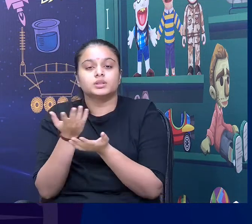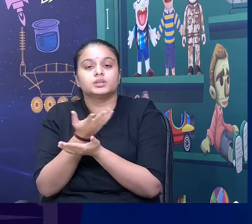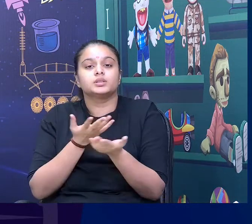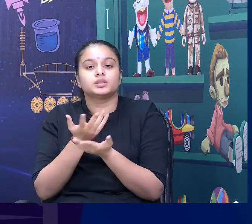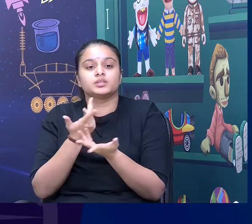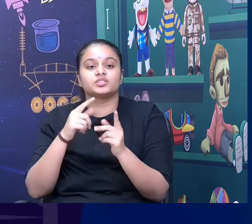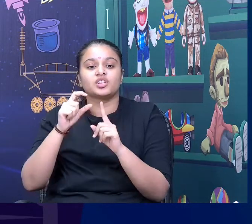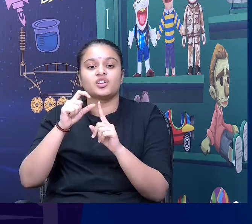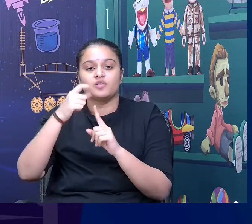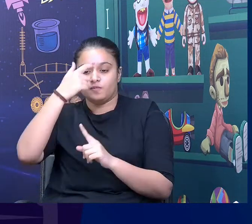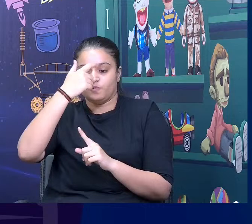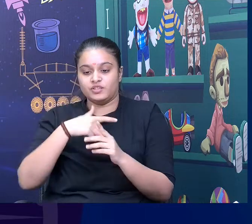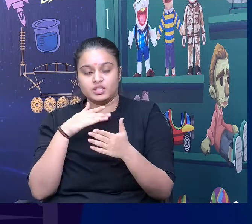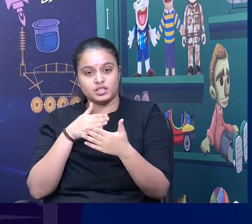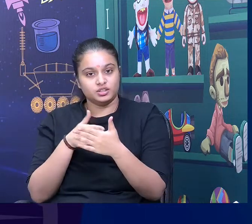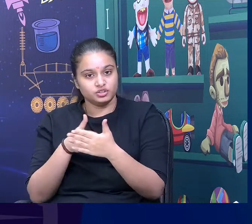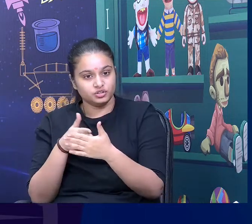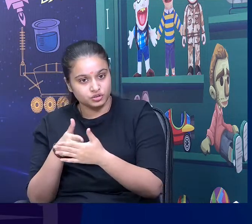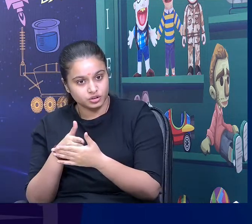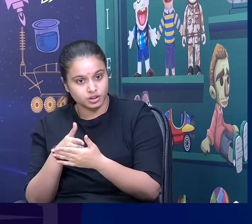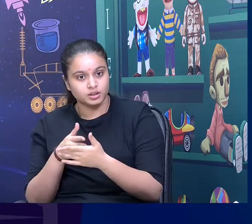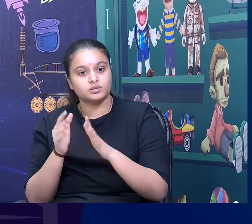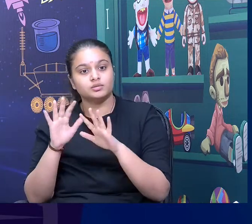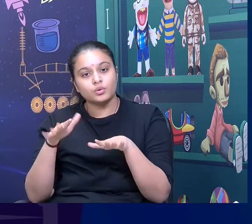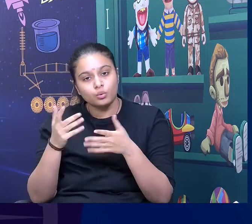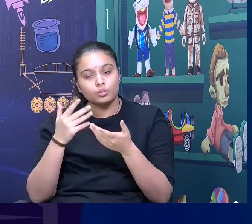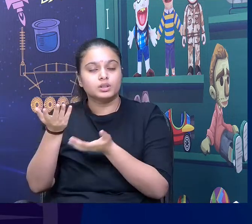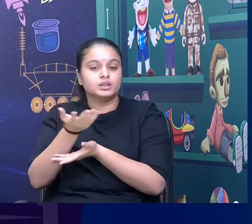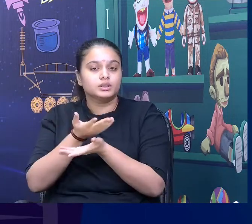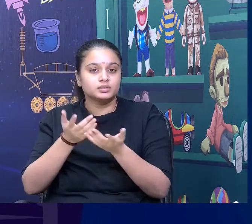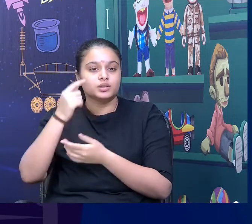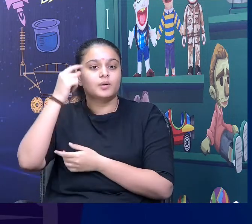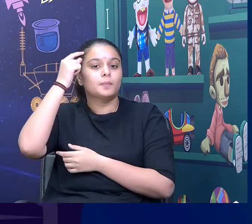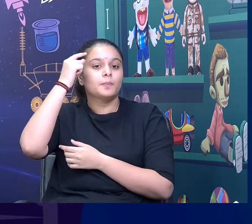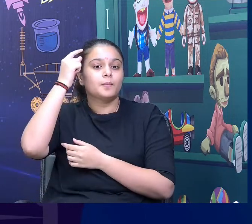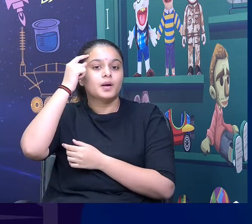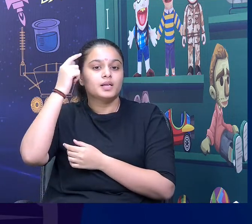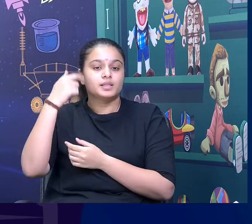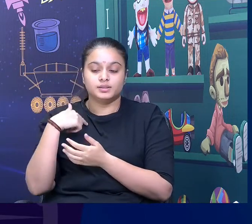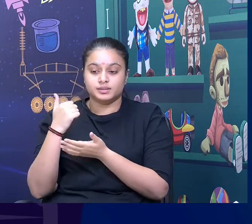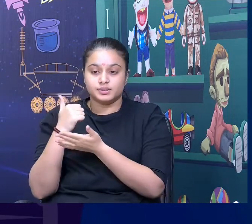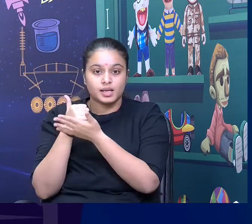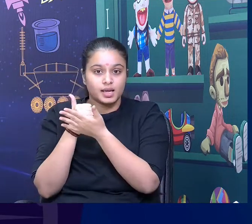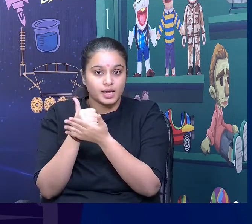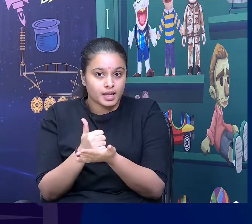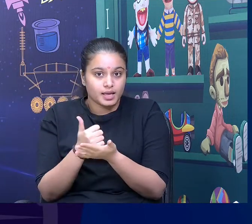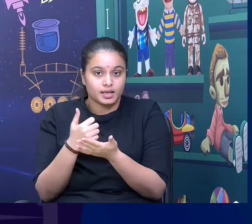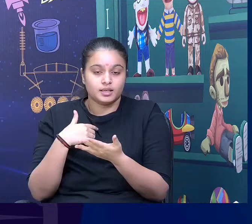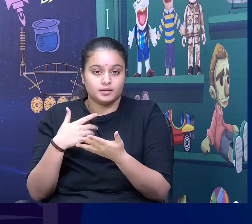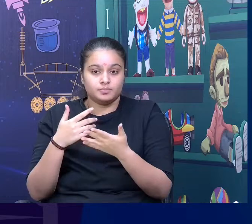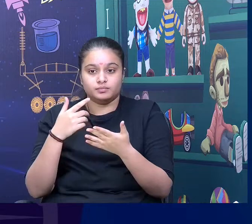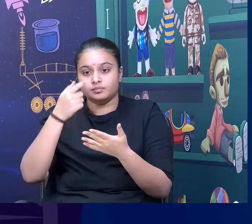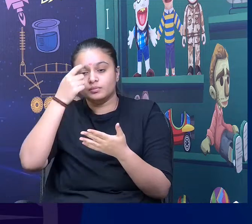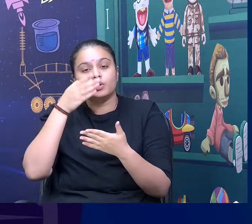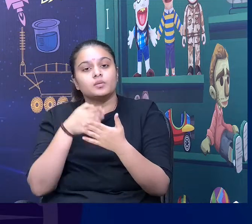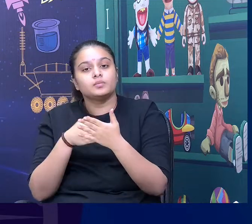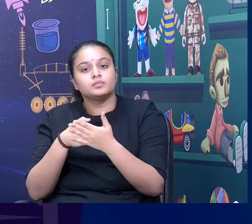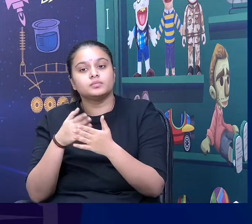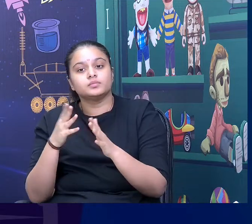discussed physical challenges. Both of them also discussed how their minds helped them to overcome those physical